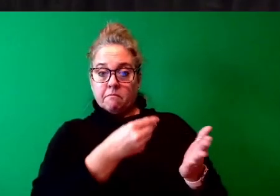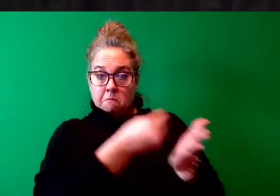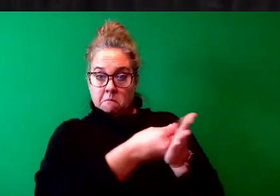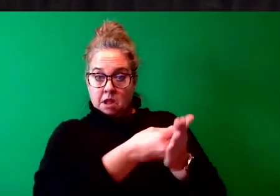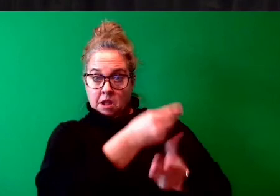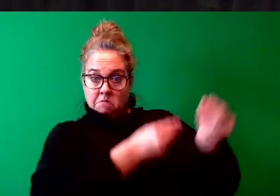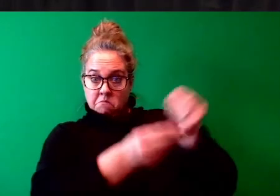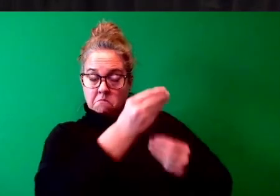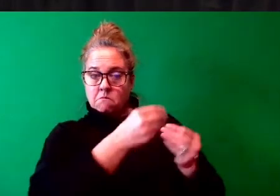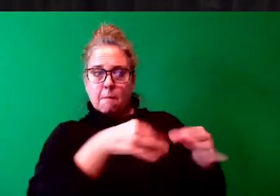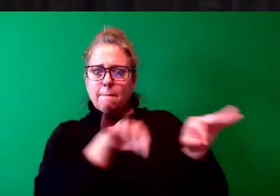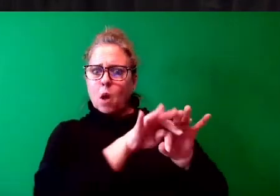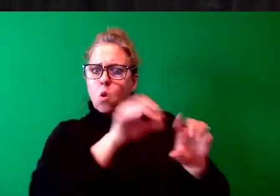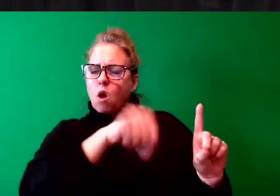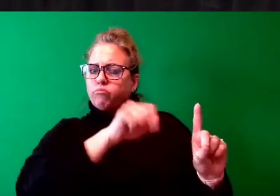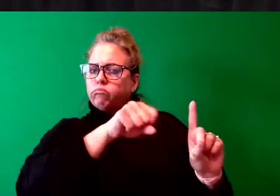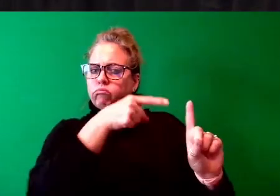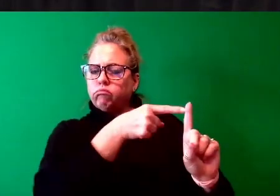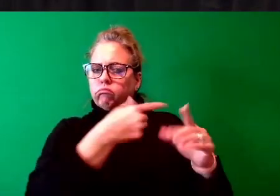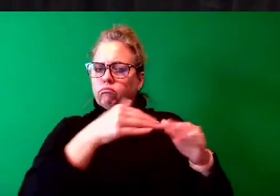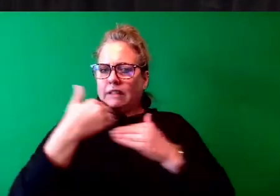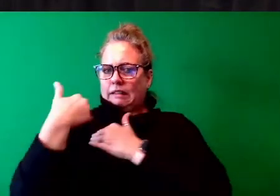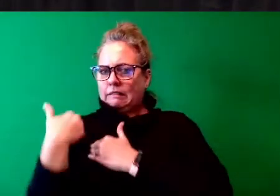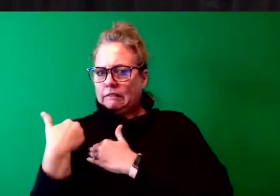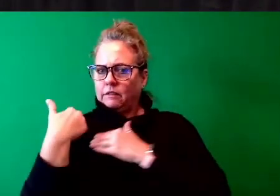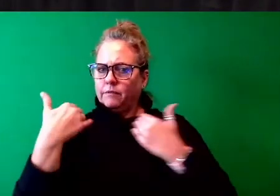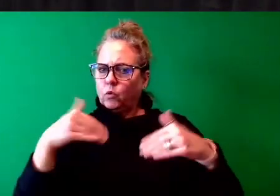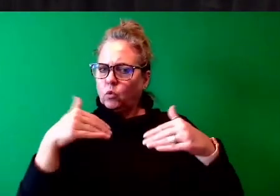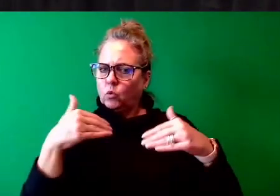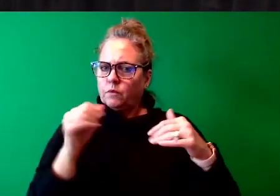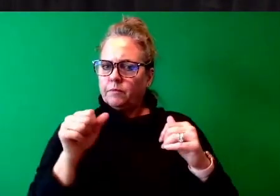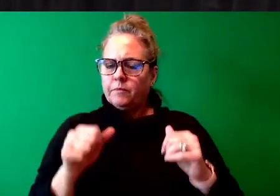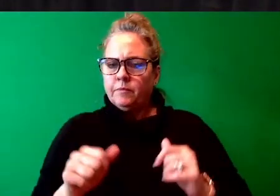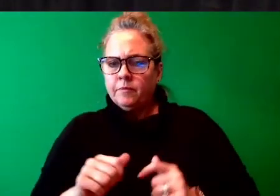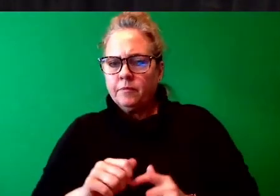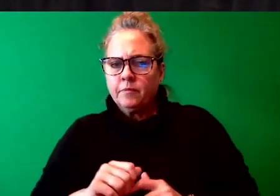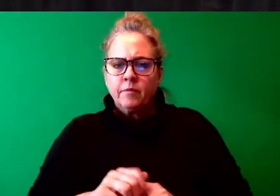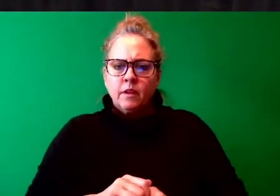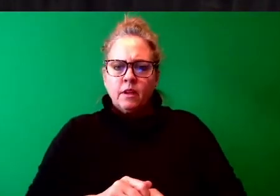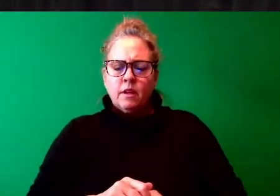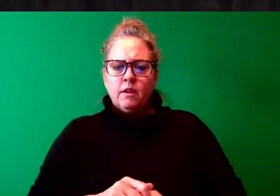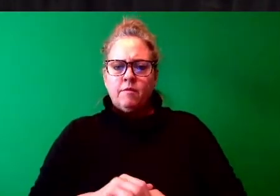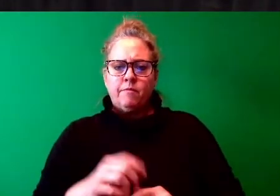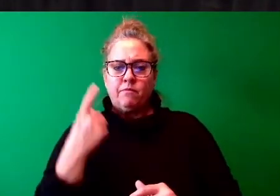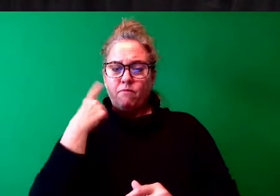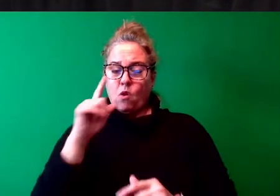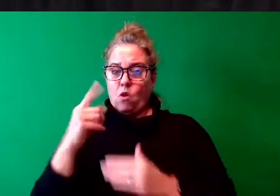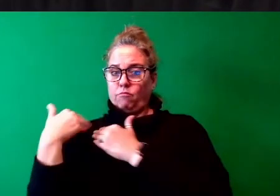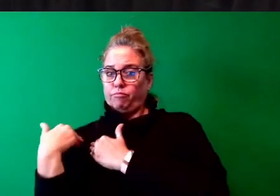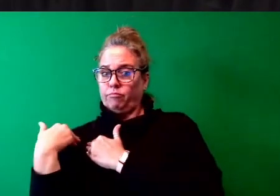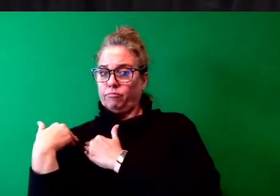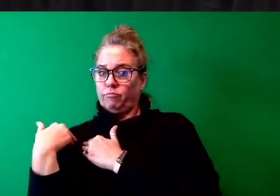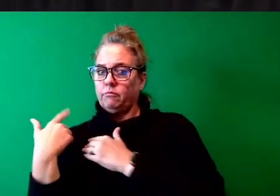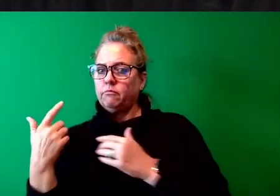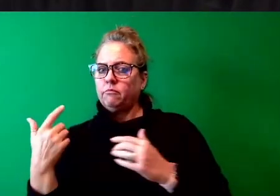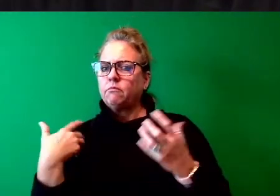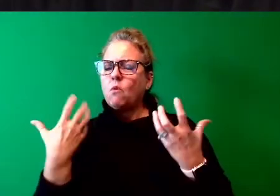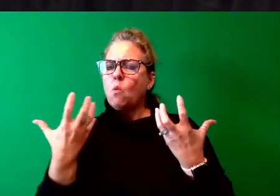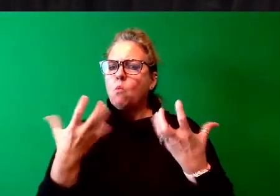we have as a Board of Health. And I certainly don't want to give this short shrift